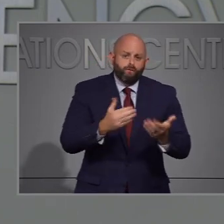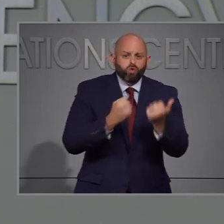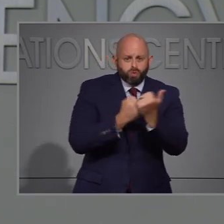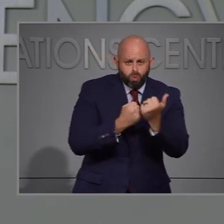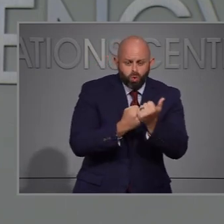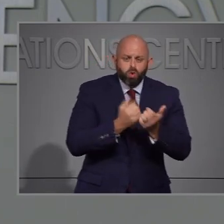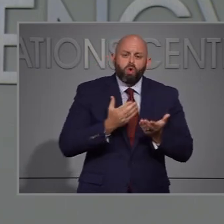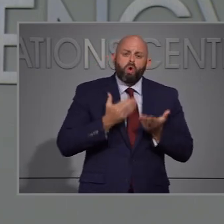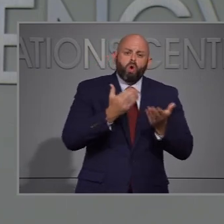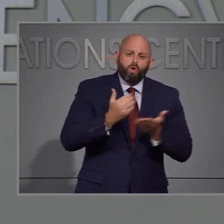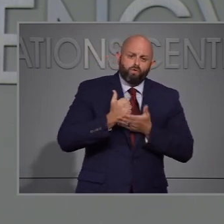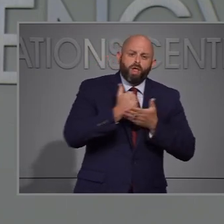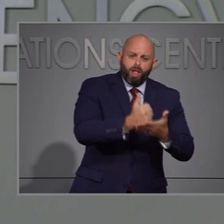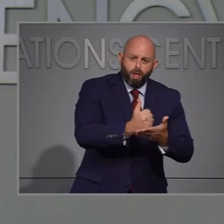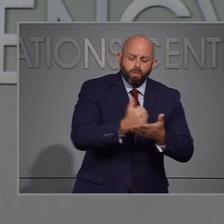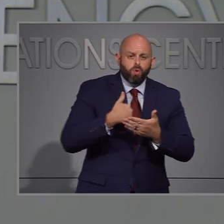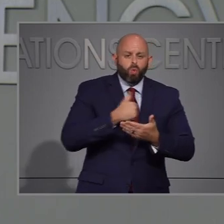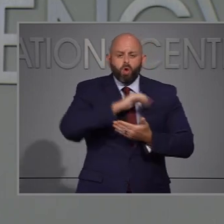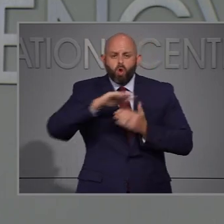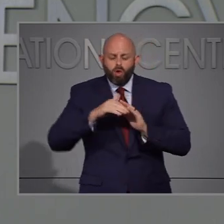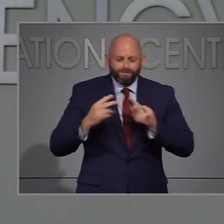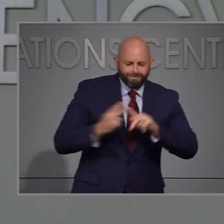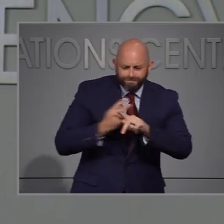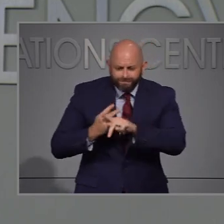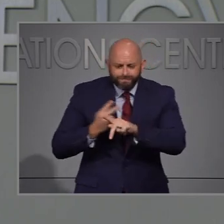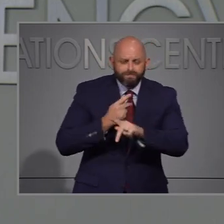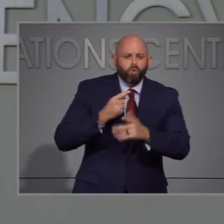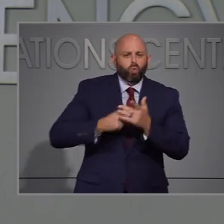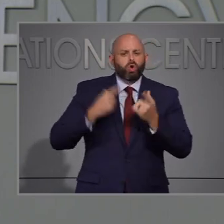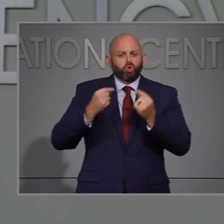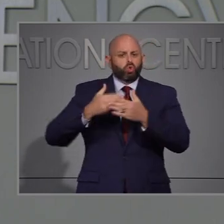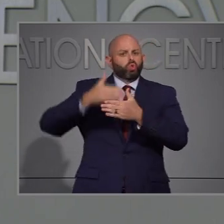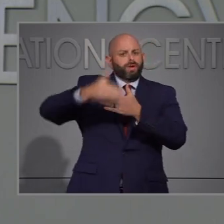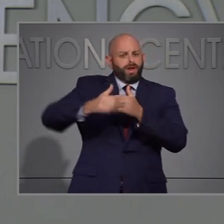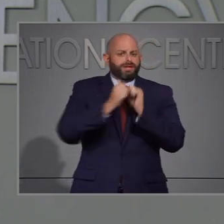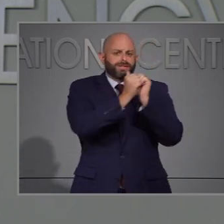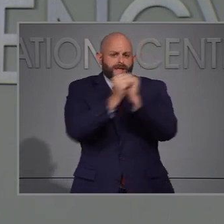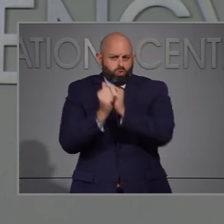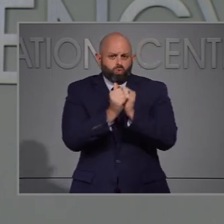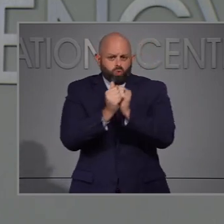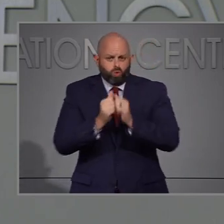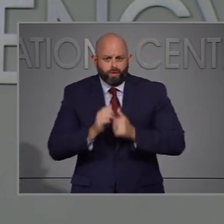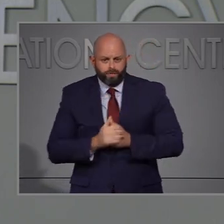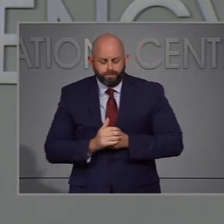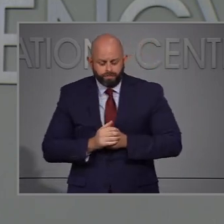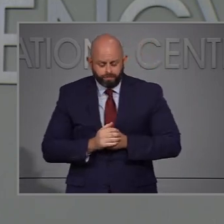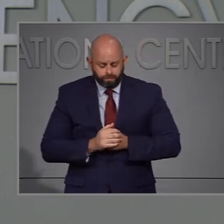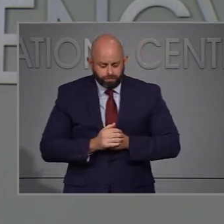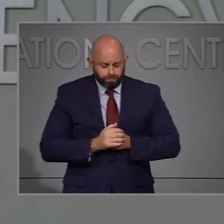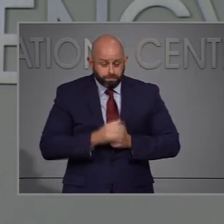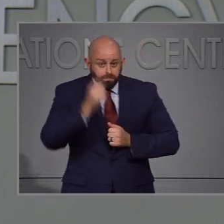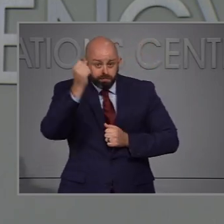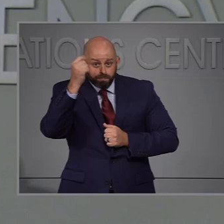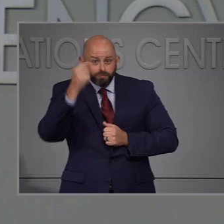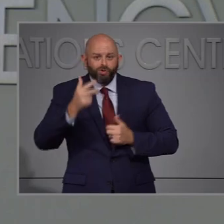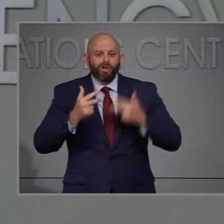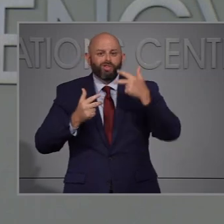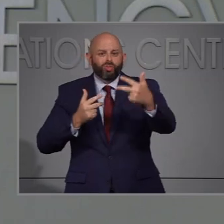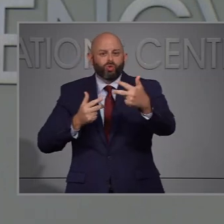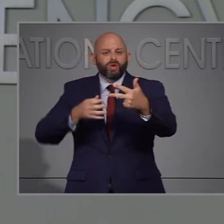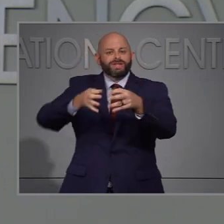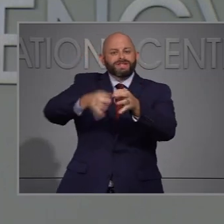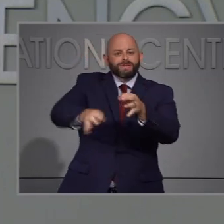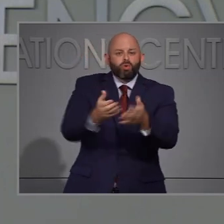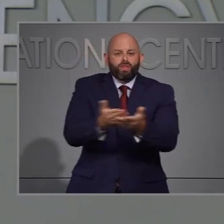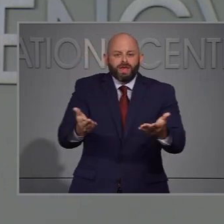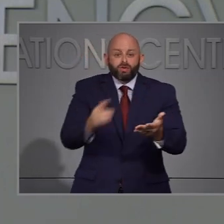support as we all find our way through this together. In the meantime, there are three simple steps everyone in North Carolina